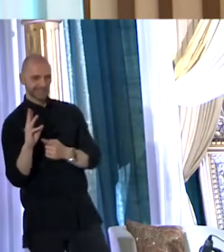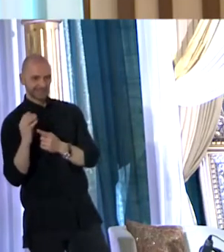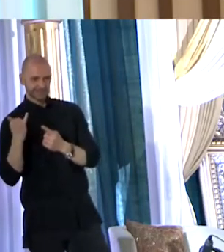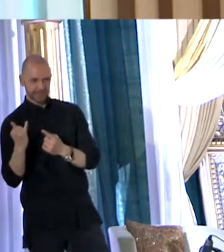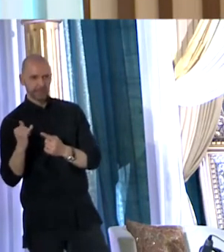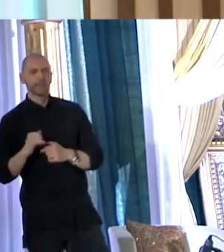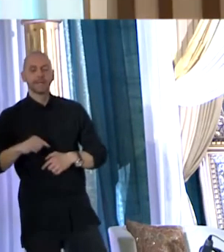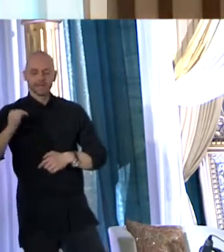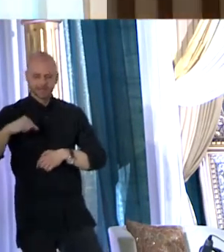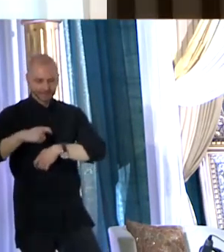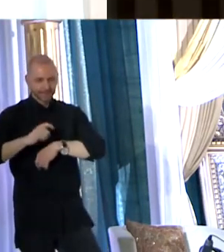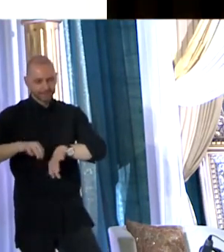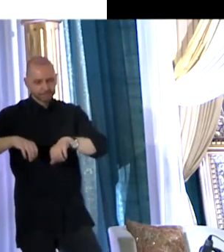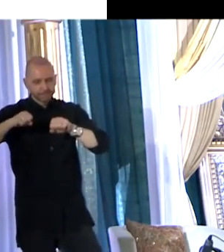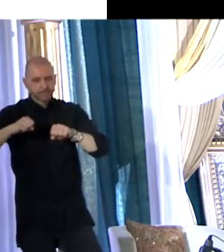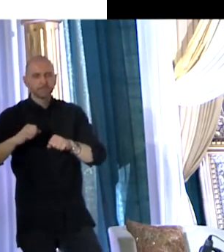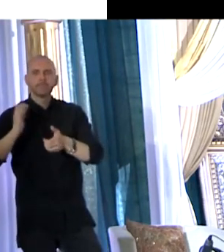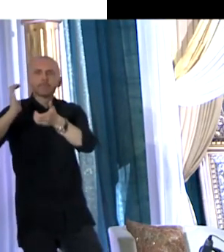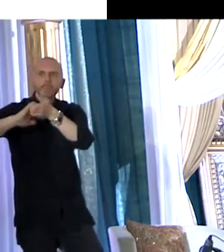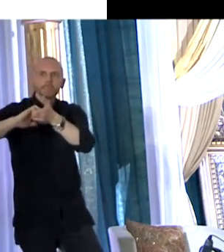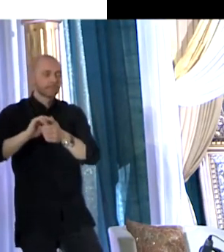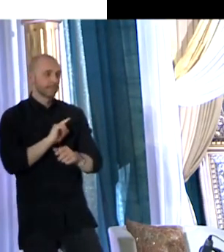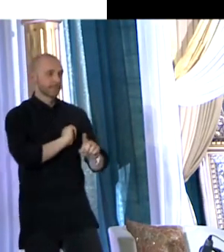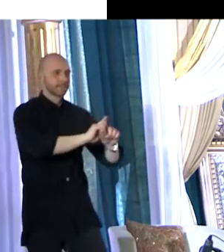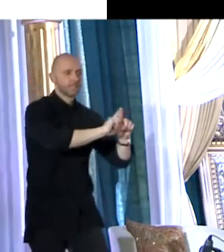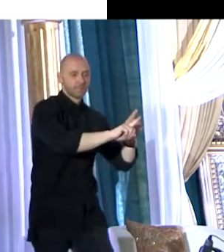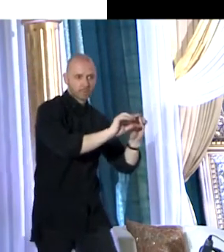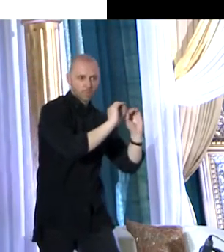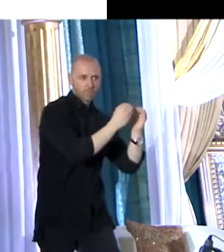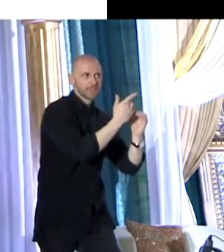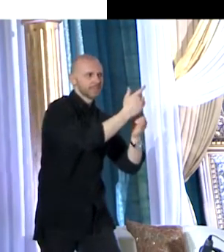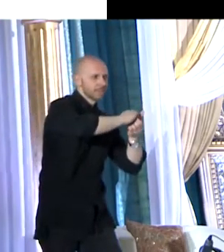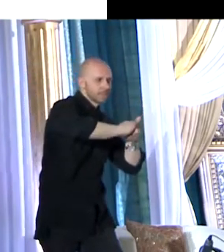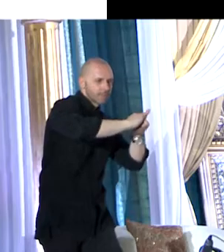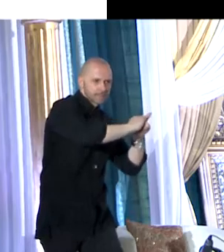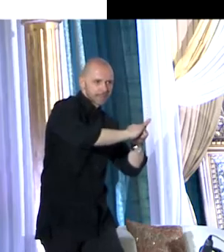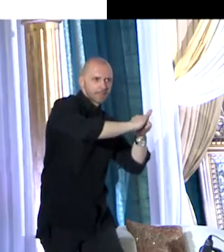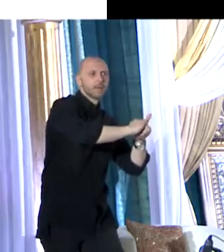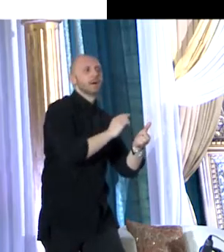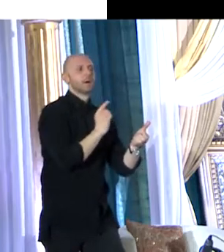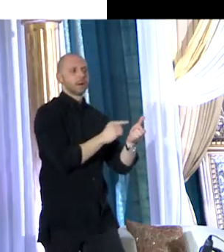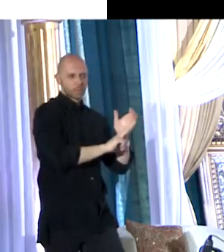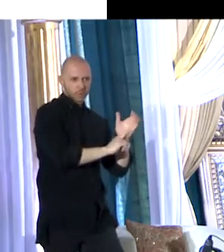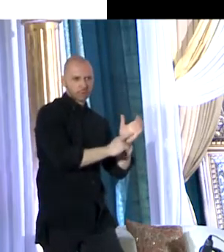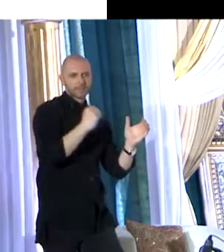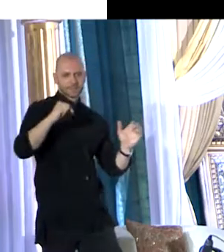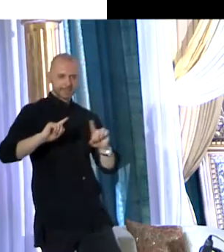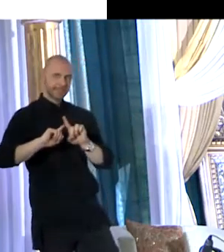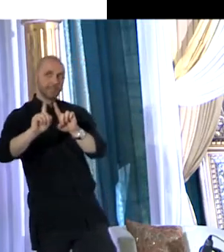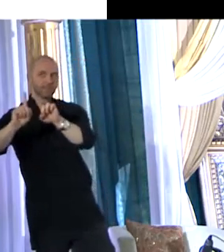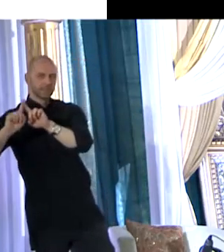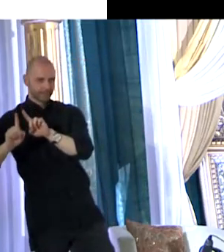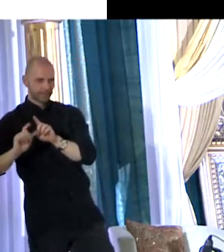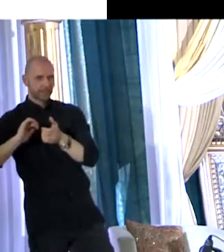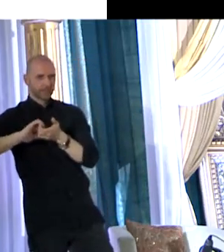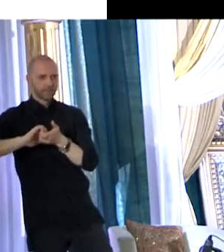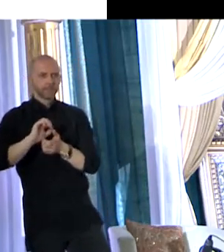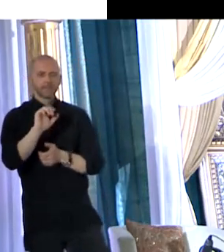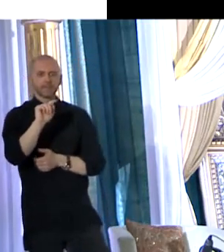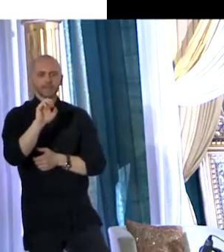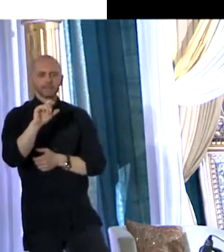other organizations to do the research, Muslim and non-Muslim, including the Tesla Institute, the Olive Tree Foundation, the